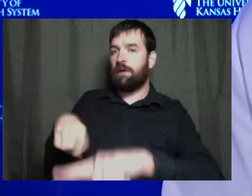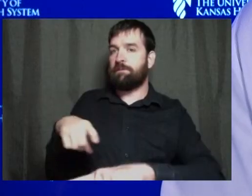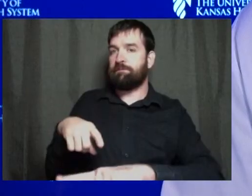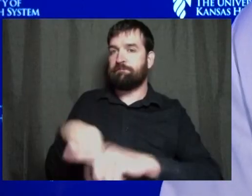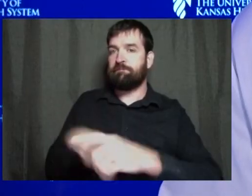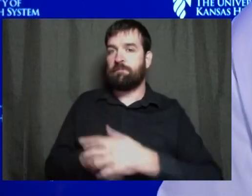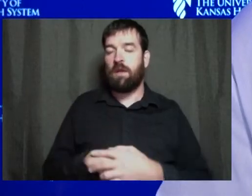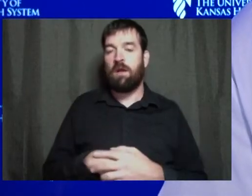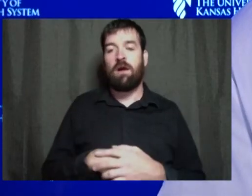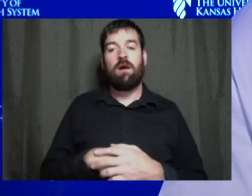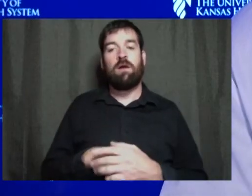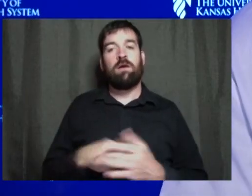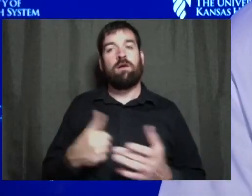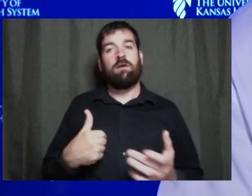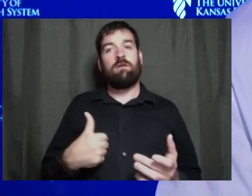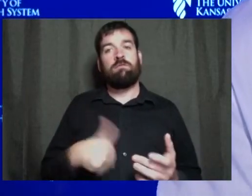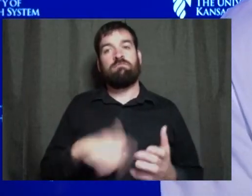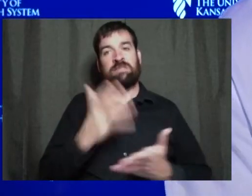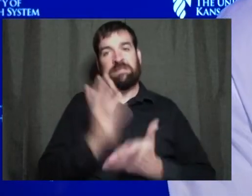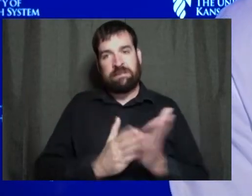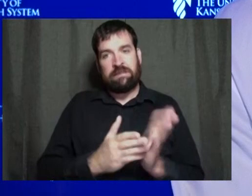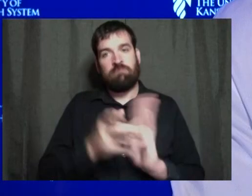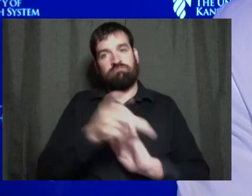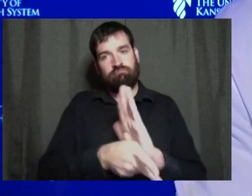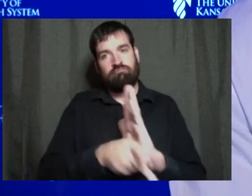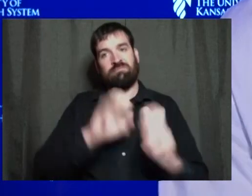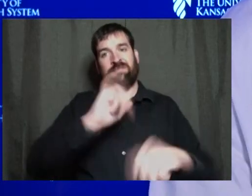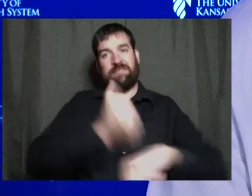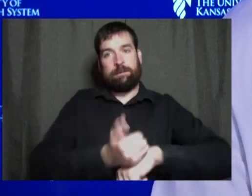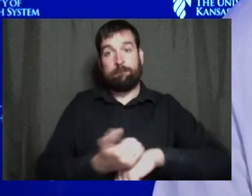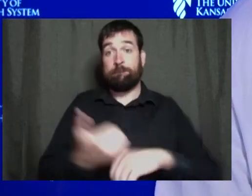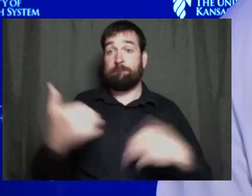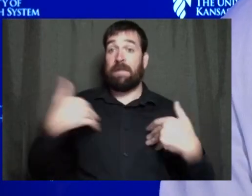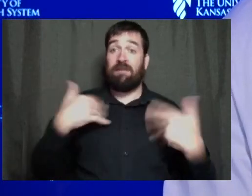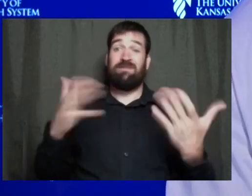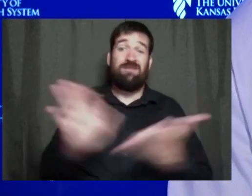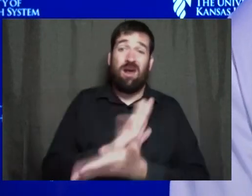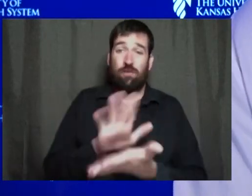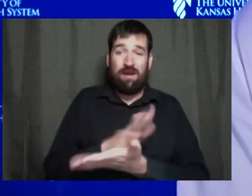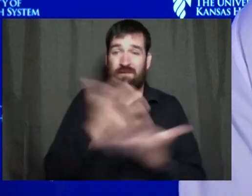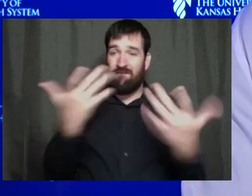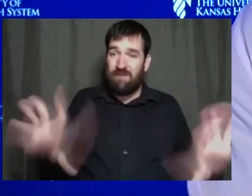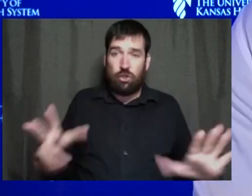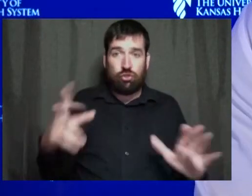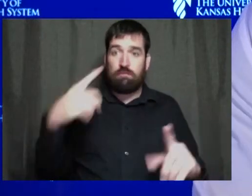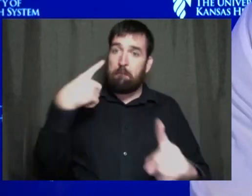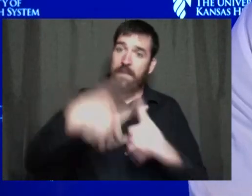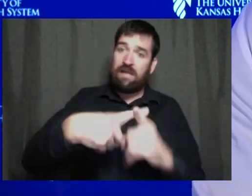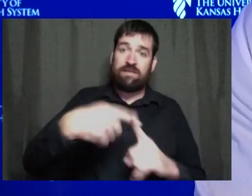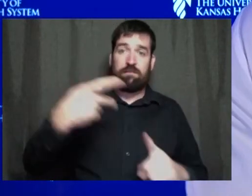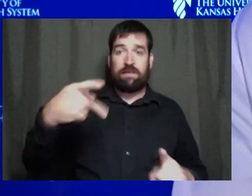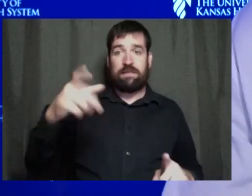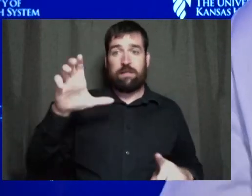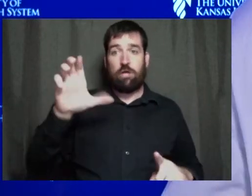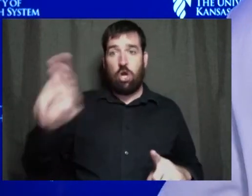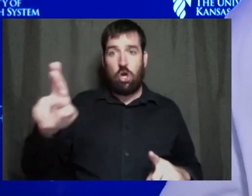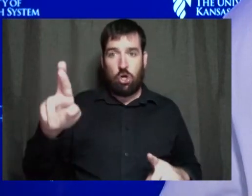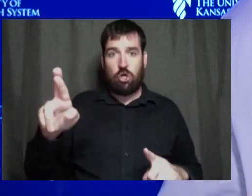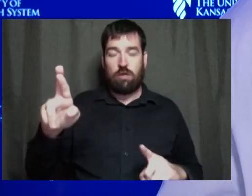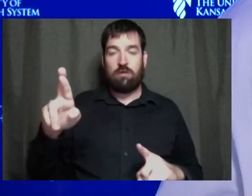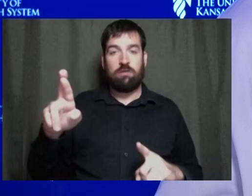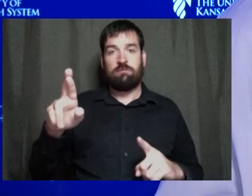We really do have some protocols in place that if you do have a documented positive PCR or whatever, and throughout